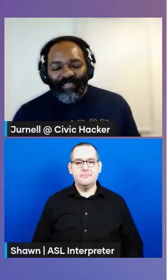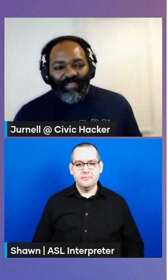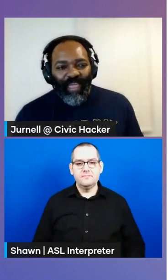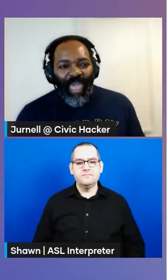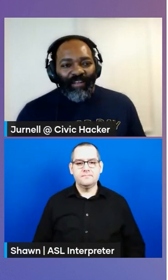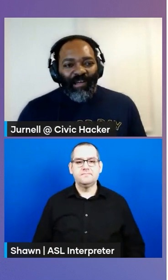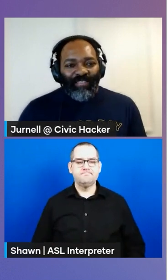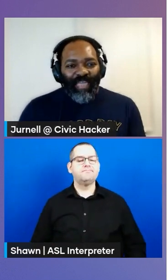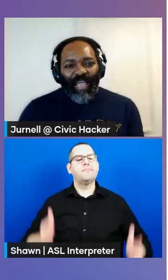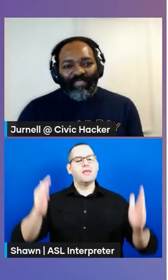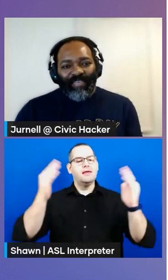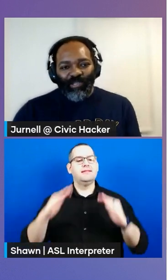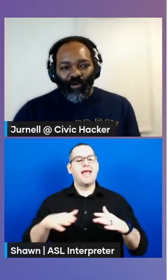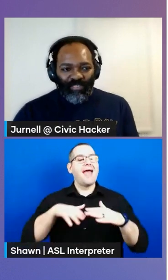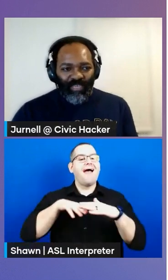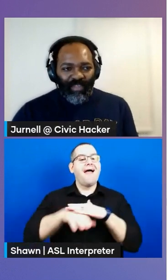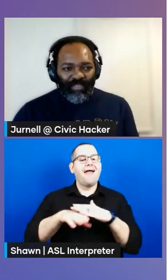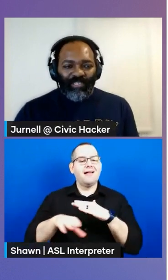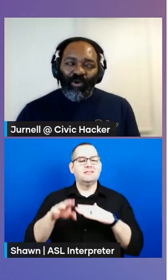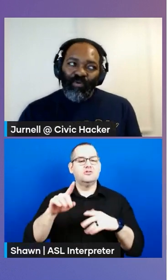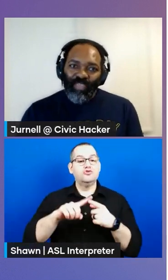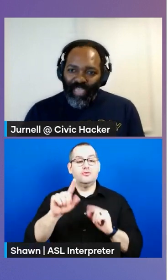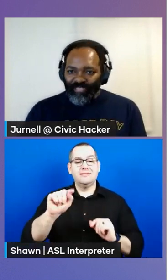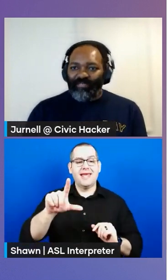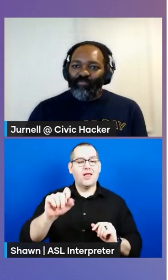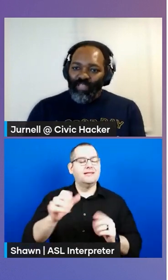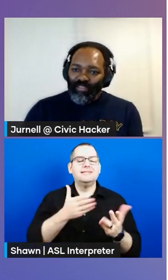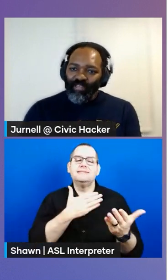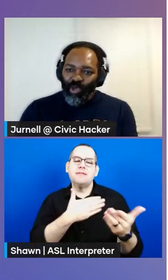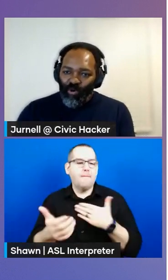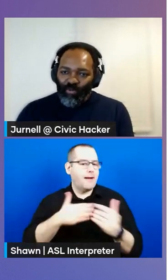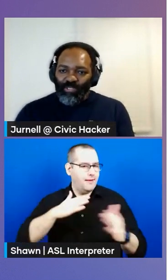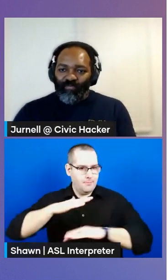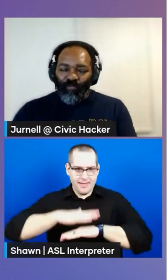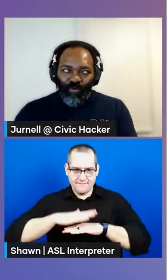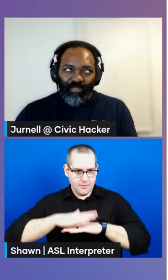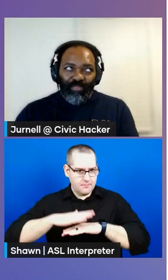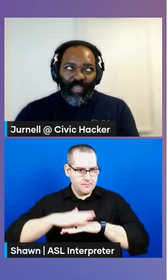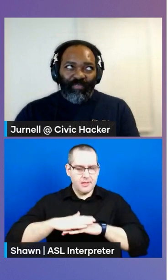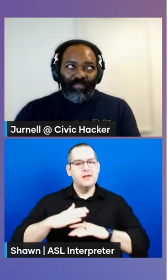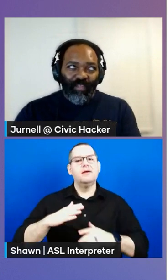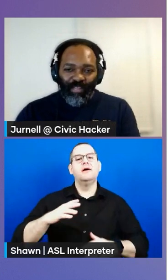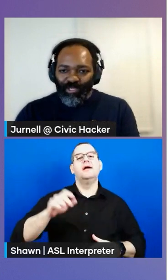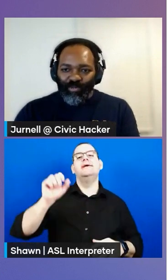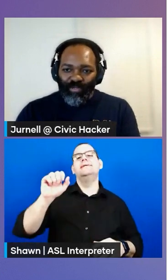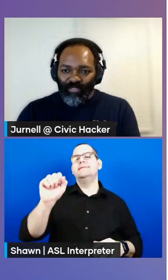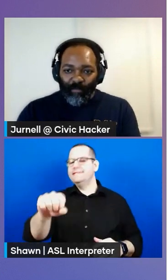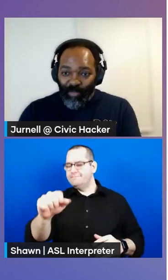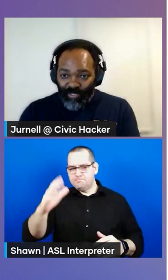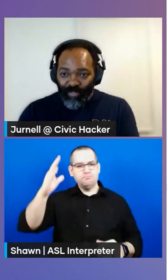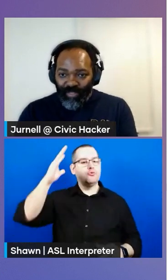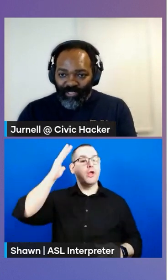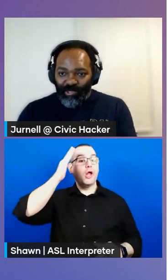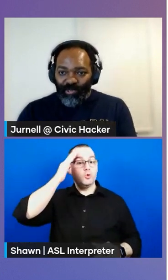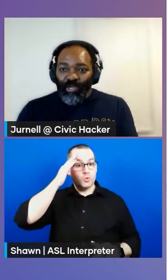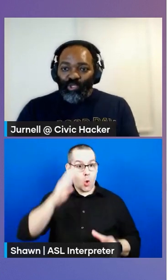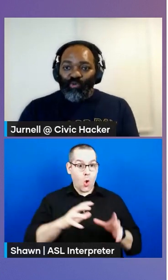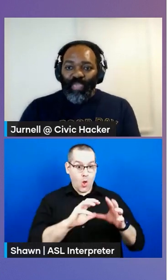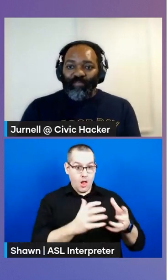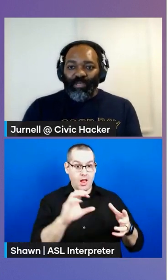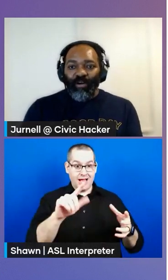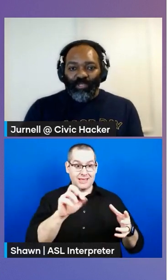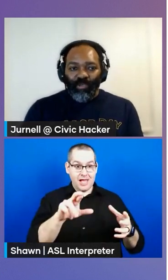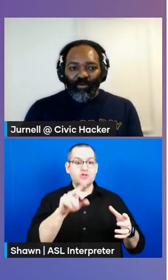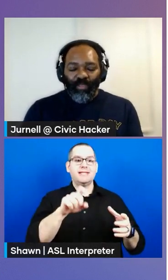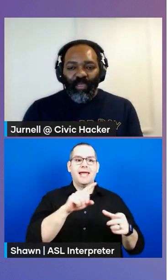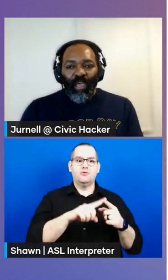Next is agnostic access over TLS. So yes, we need the nodes for the cluster that builds up the cluster to